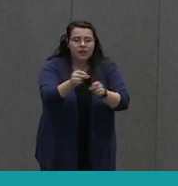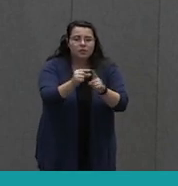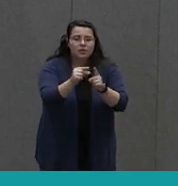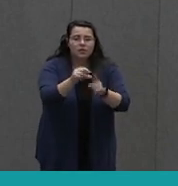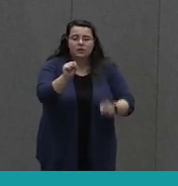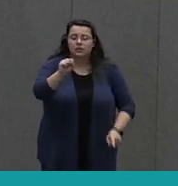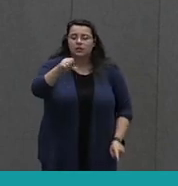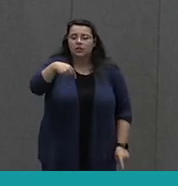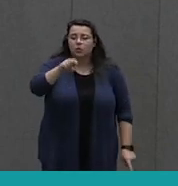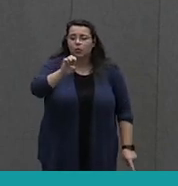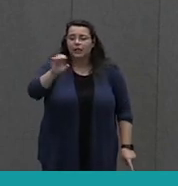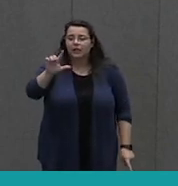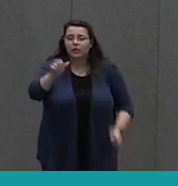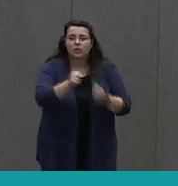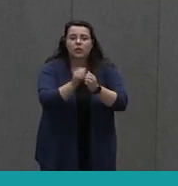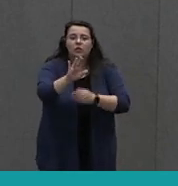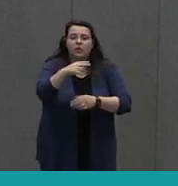and brakes.